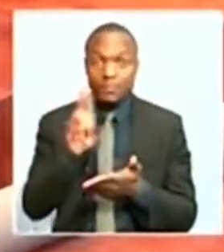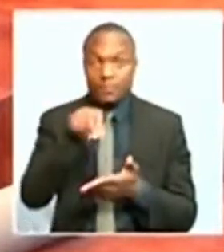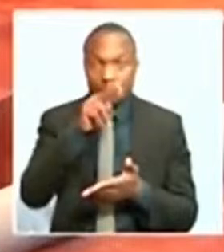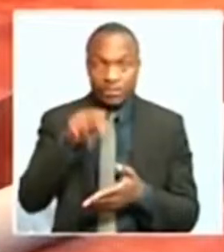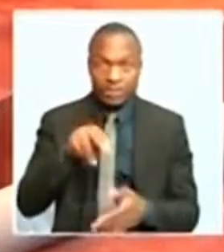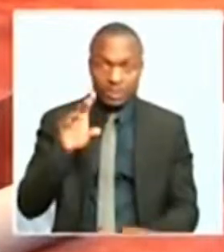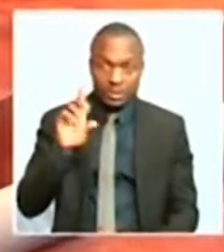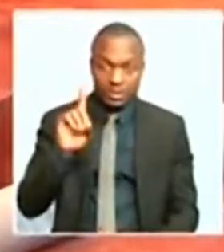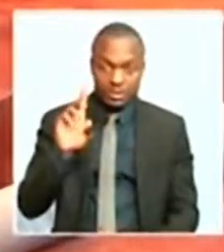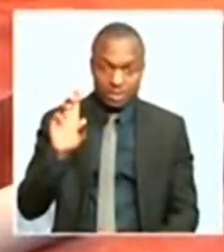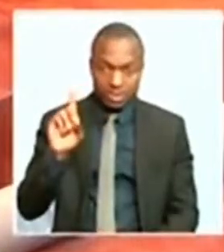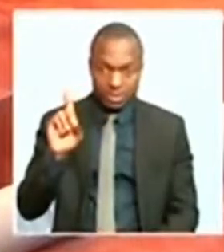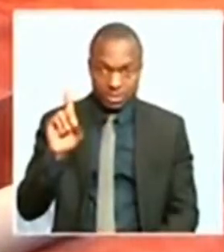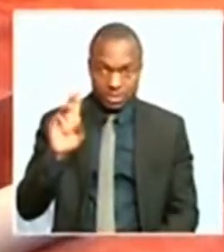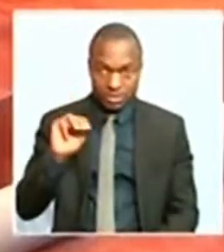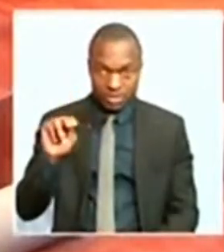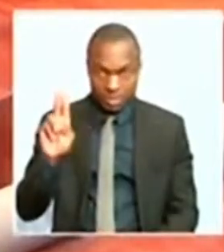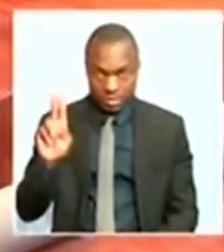million under